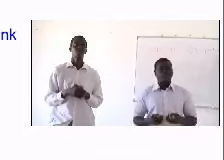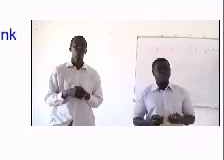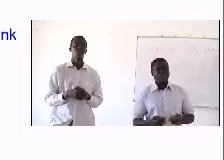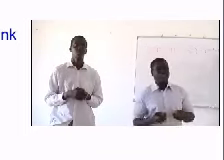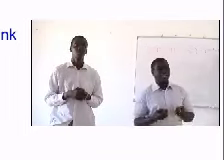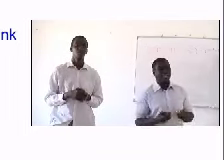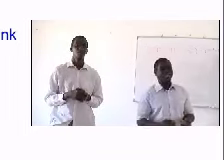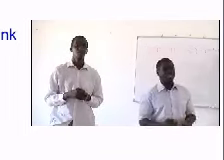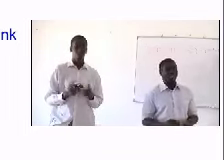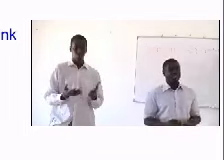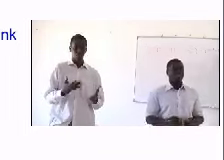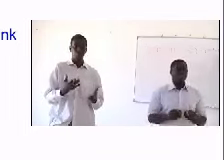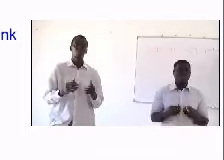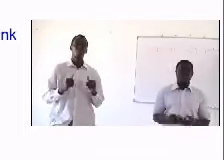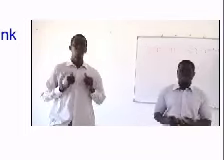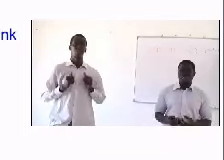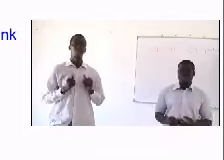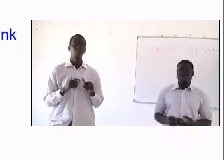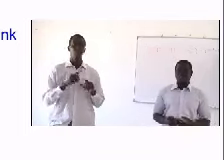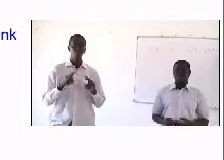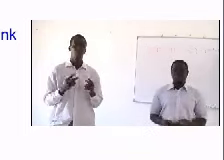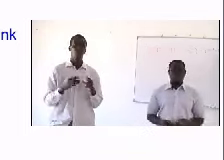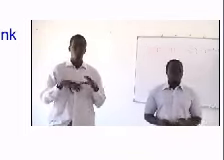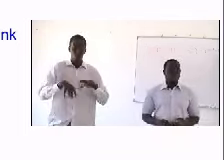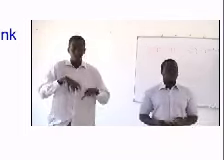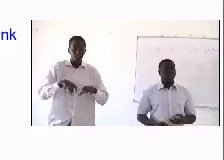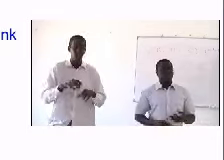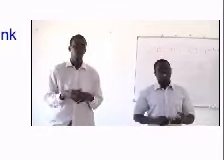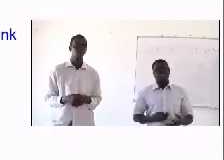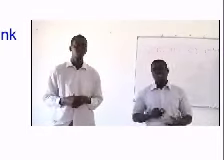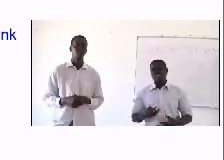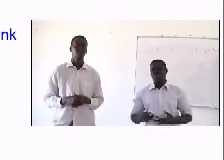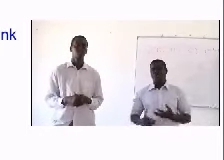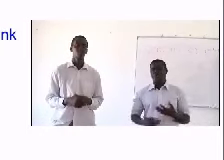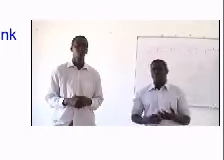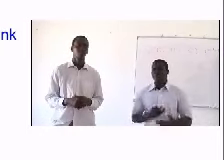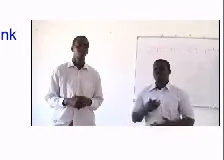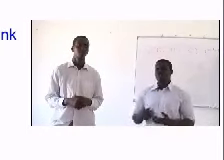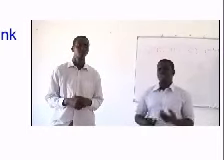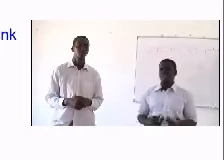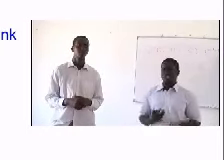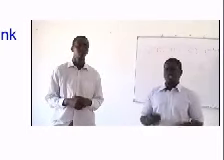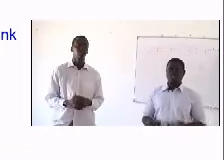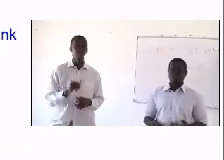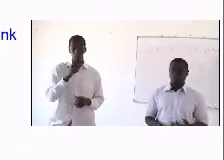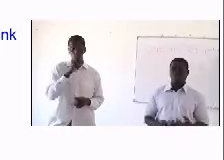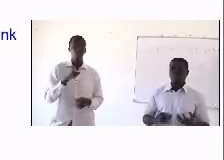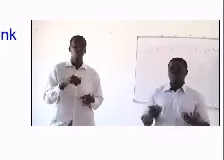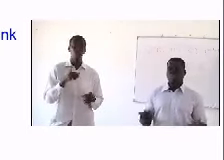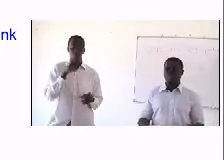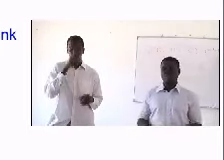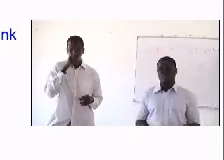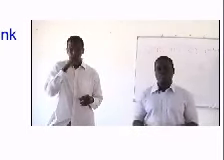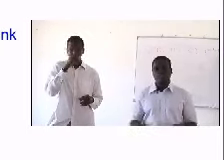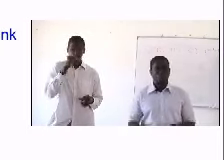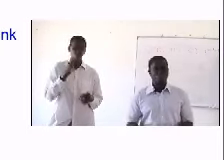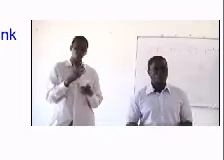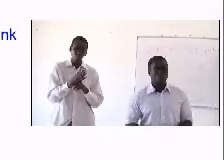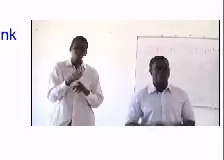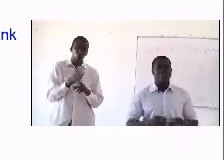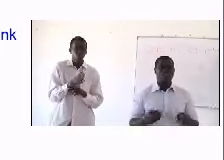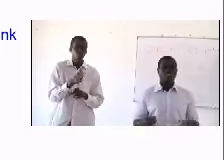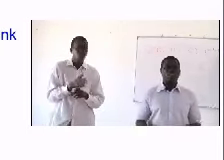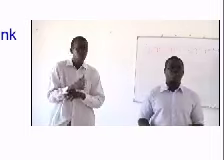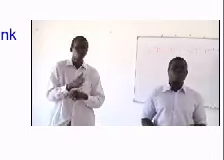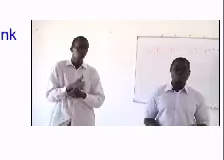For us to maintain the health of the organism. Like, for instance, if you are walking continuously without rest, you know,